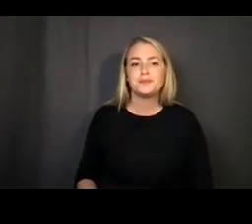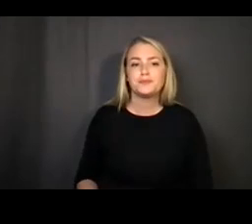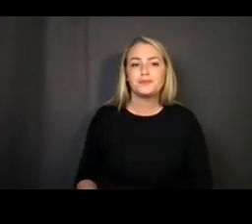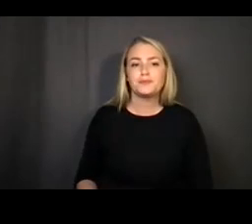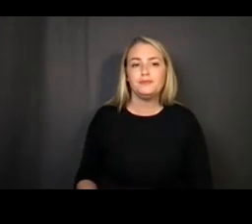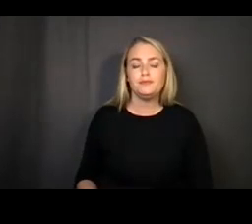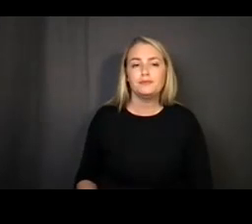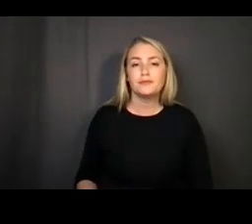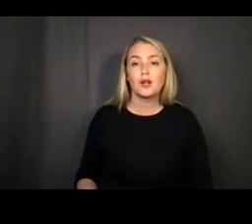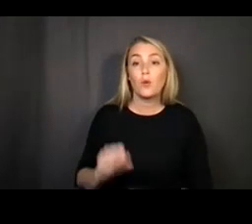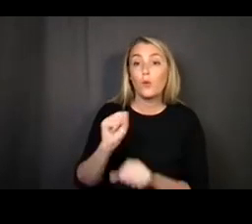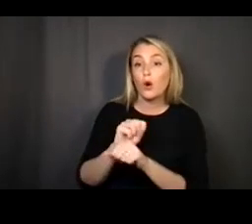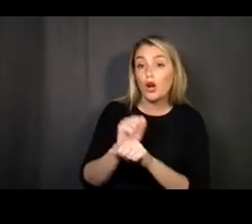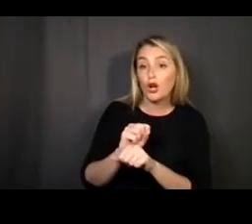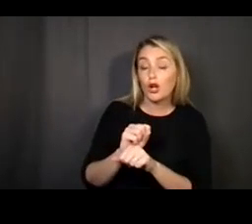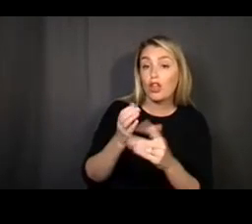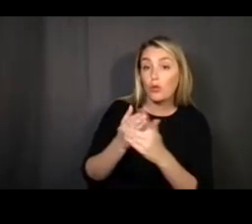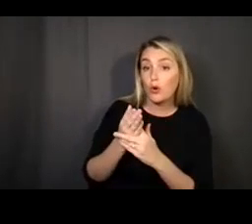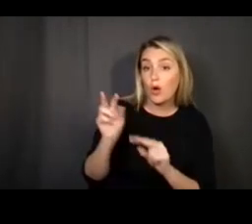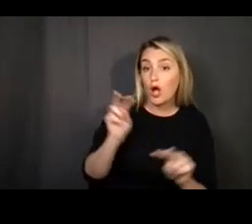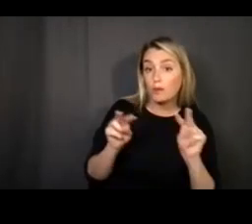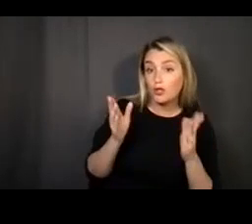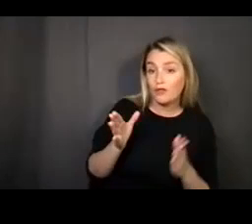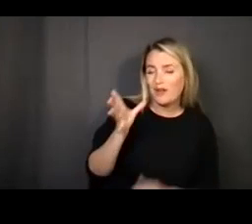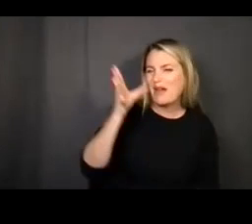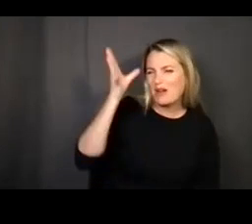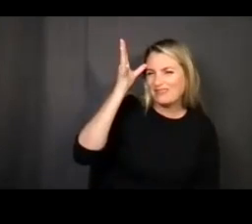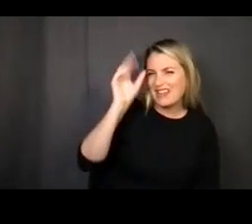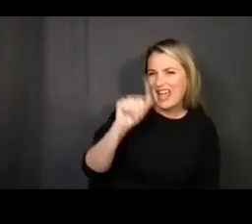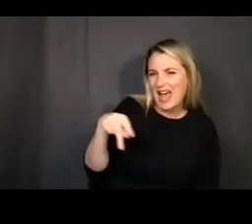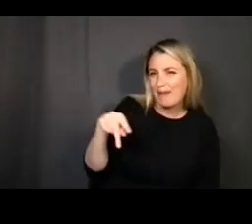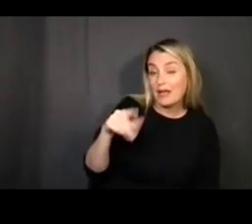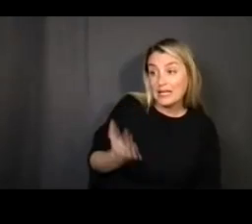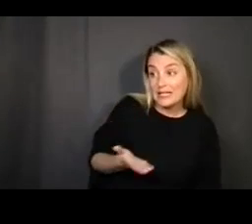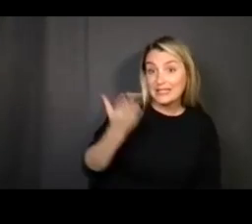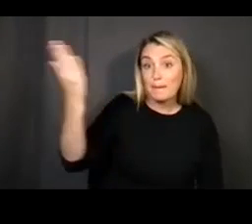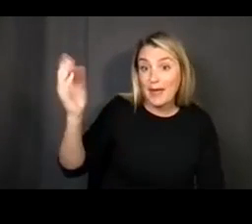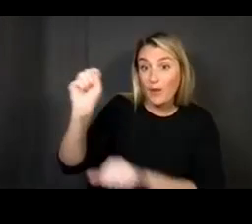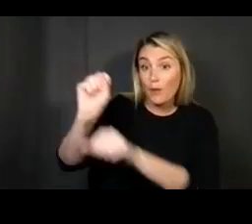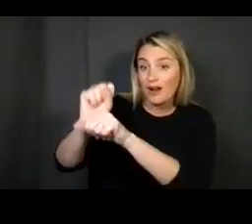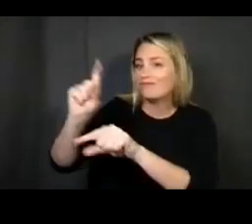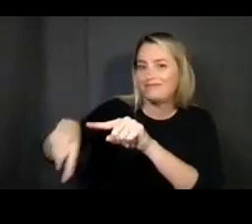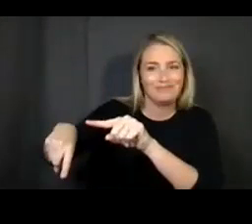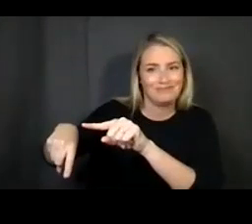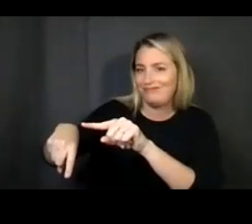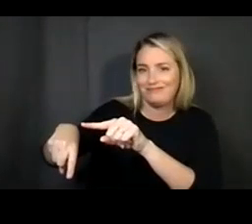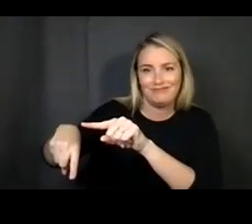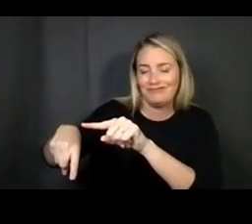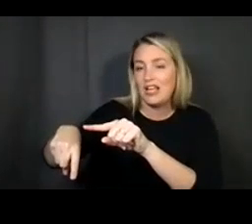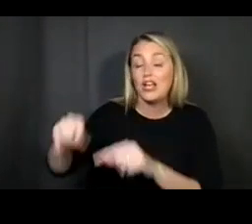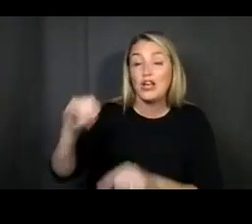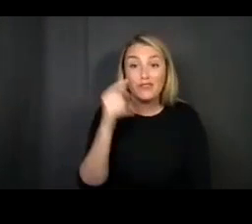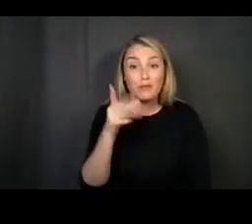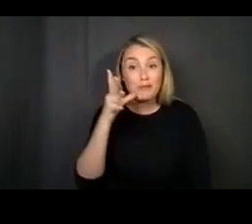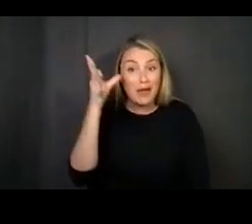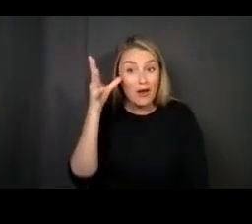the Observer app, through the parent app. So if you're an elementary student, parent of an elementary student or a family